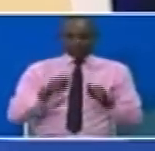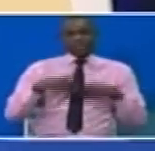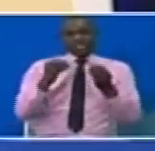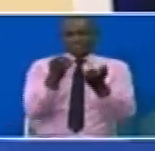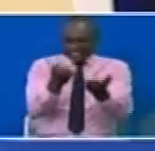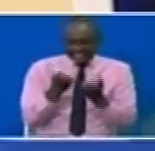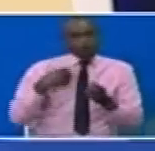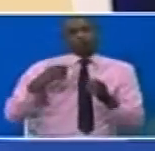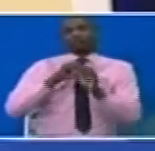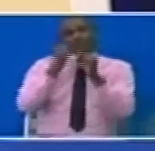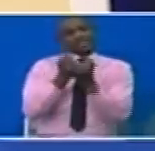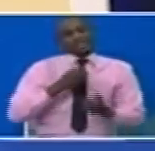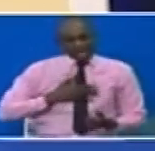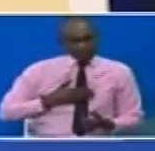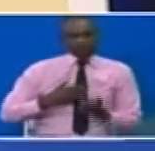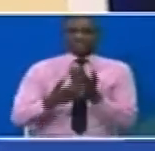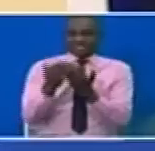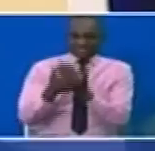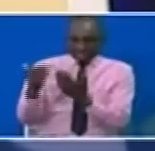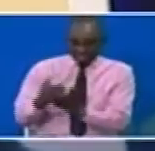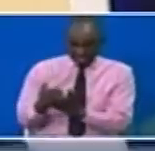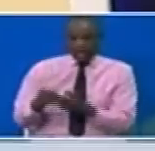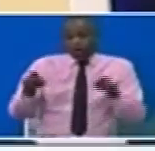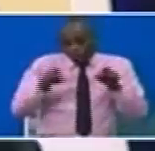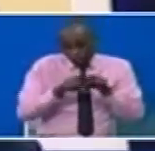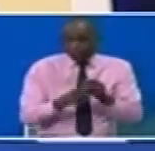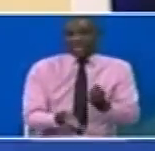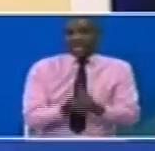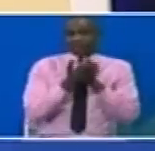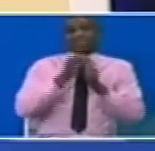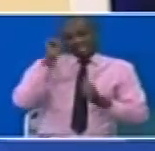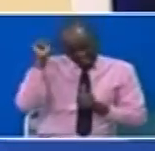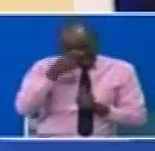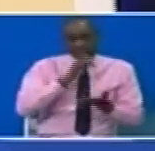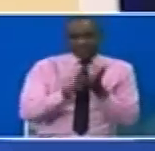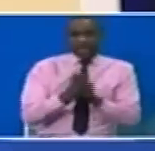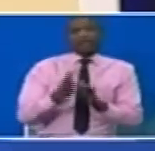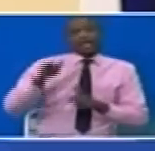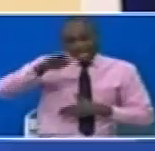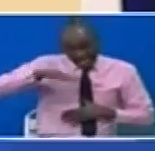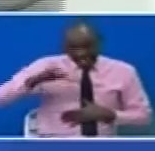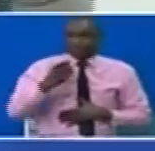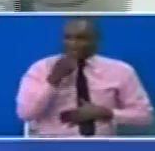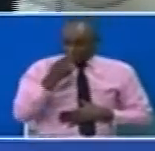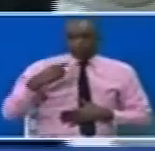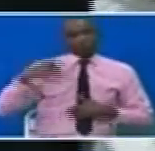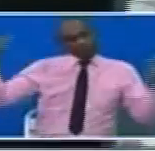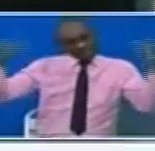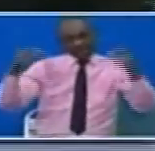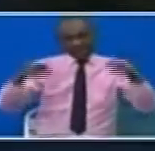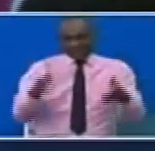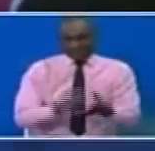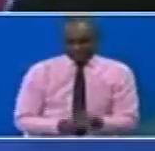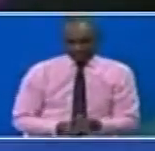your society, it could also help Kenya become a regional medical hub. And what's more,